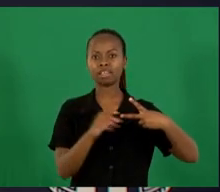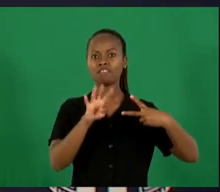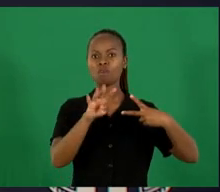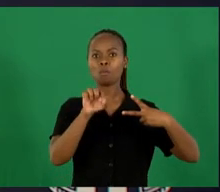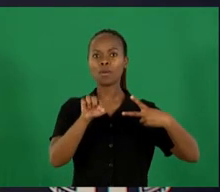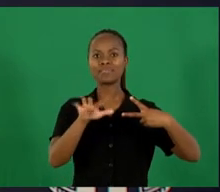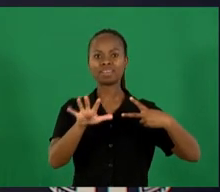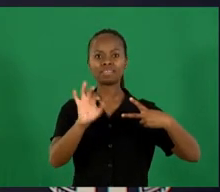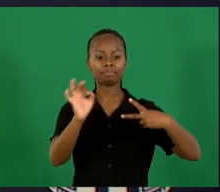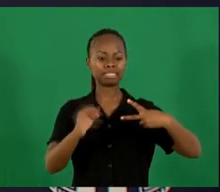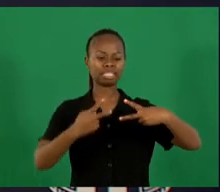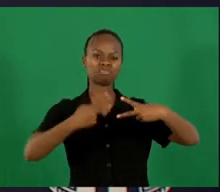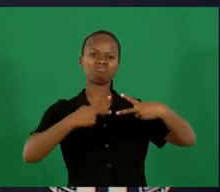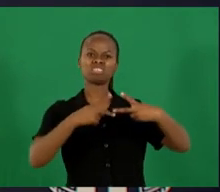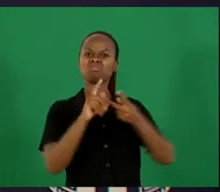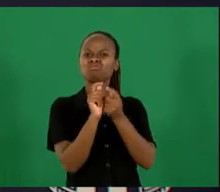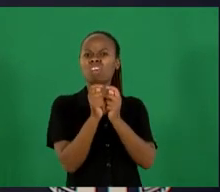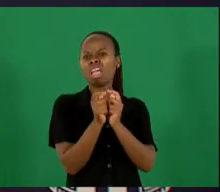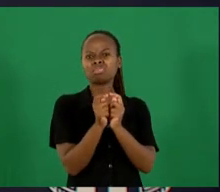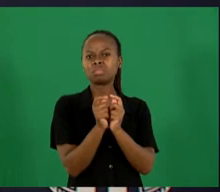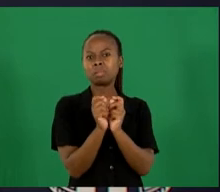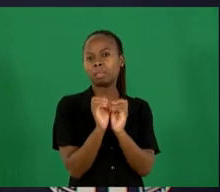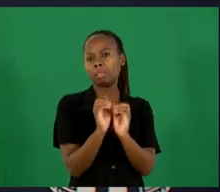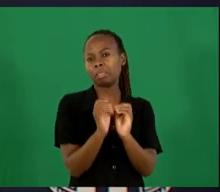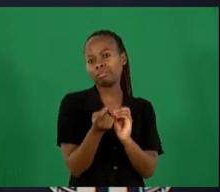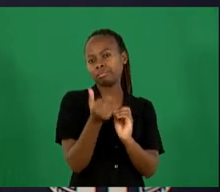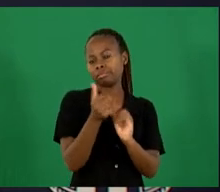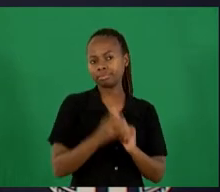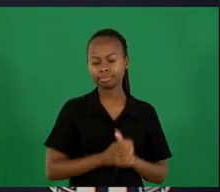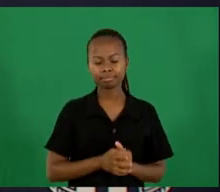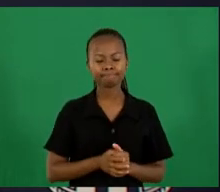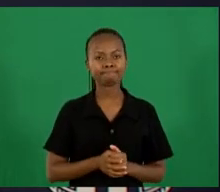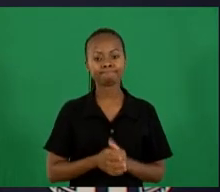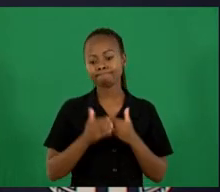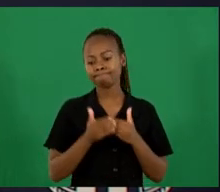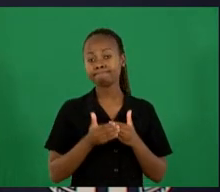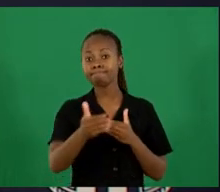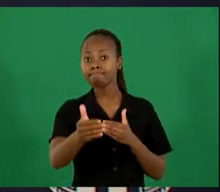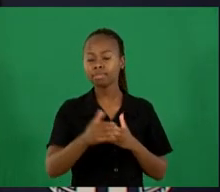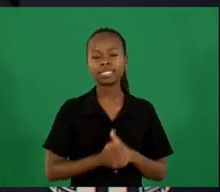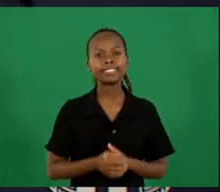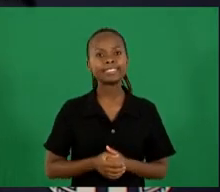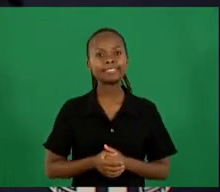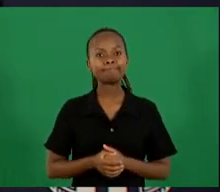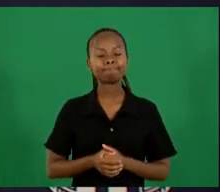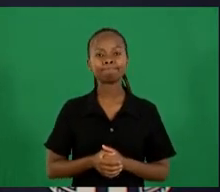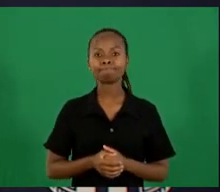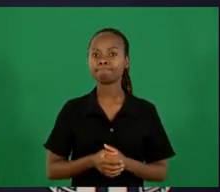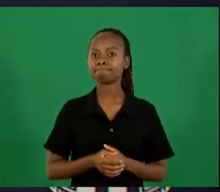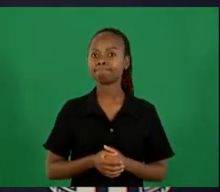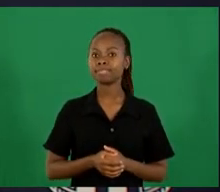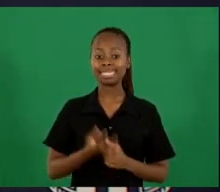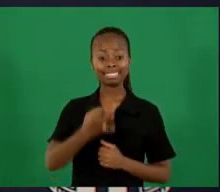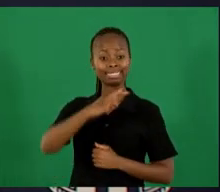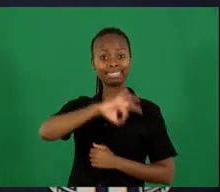4.5% respectively. The forecast for average salary growth is broadly unchanged.